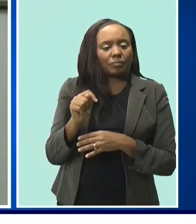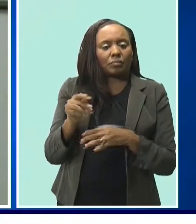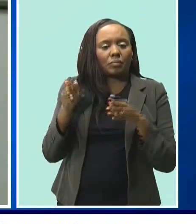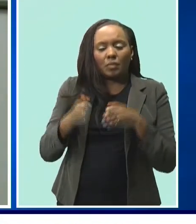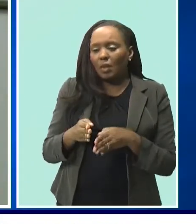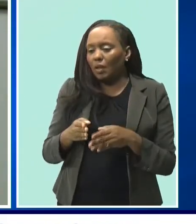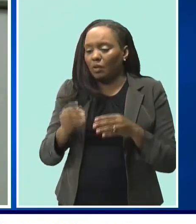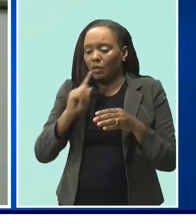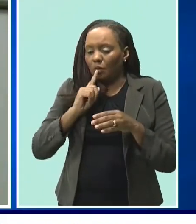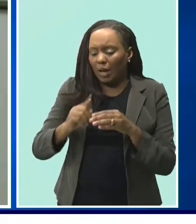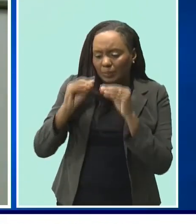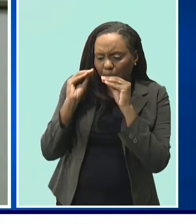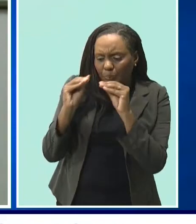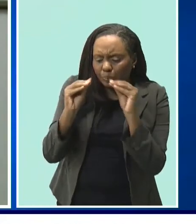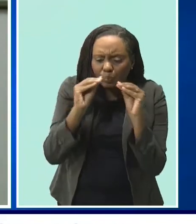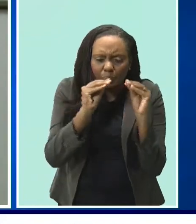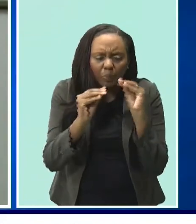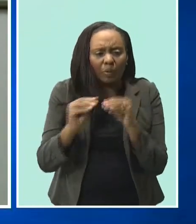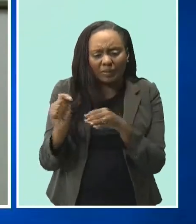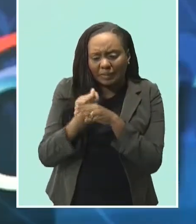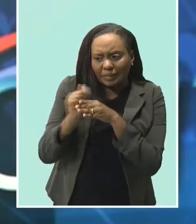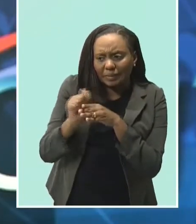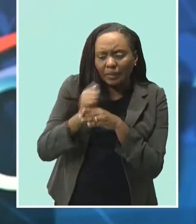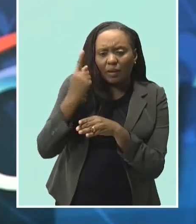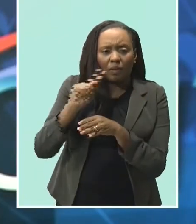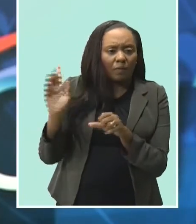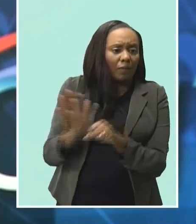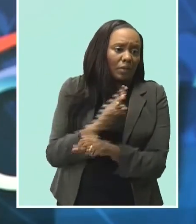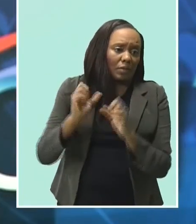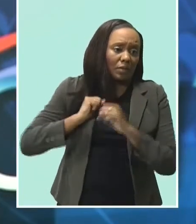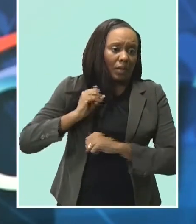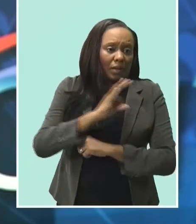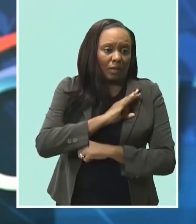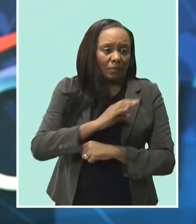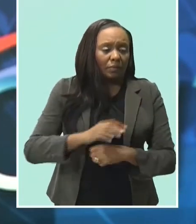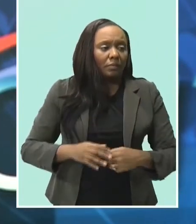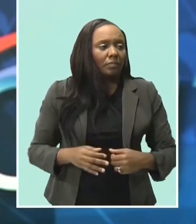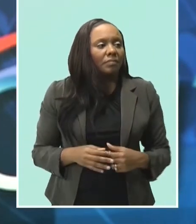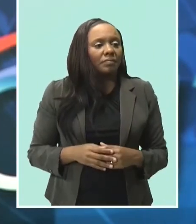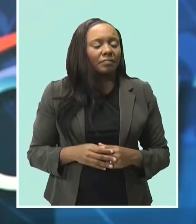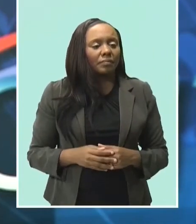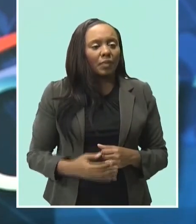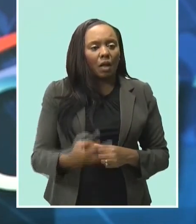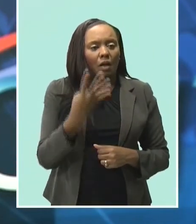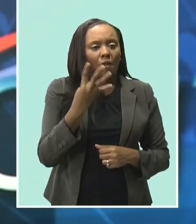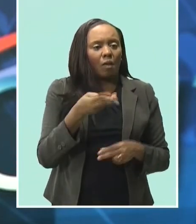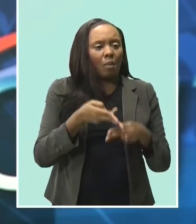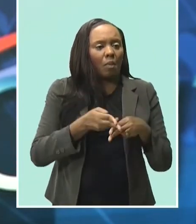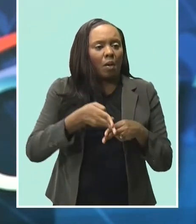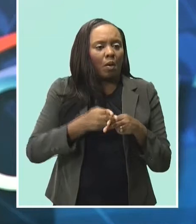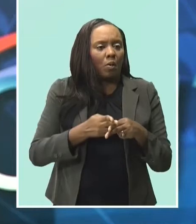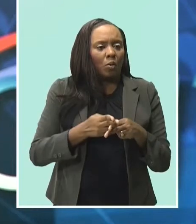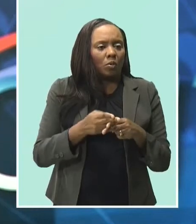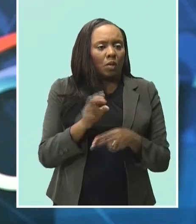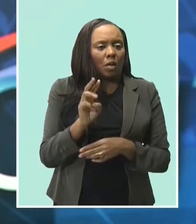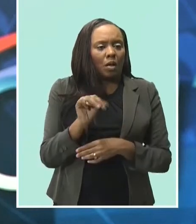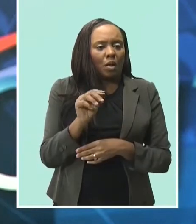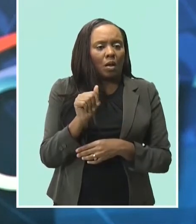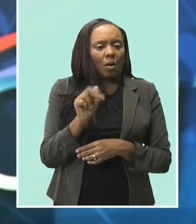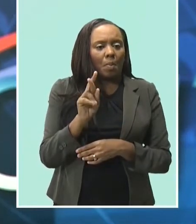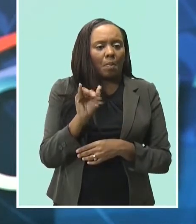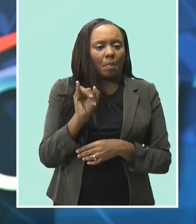these times of drought. We have to make sure that we help the dairy farmers because the production of milk is highly dependent on water supply